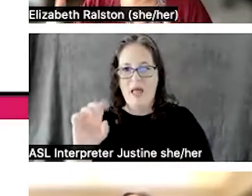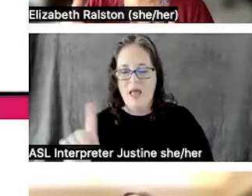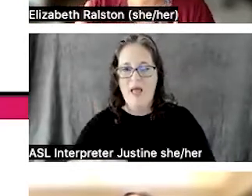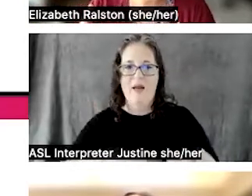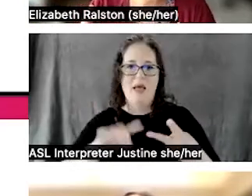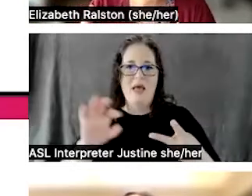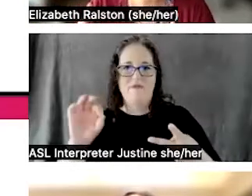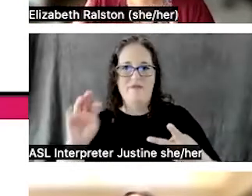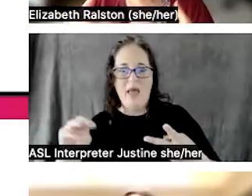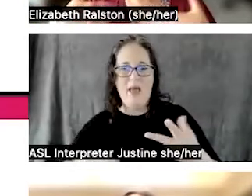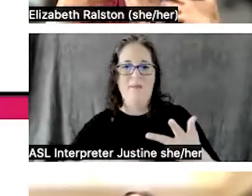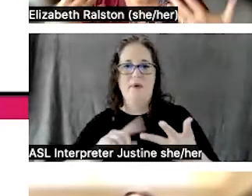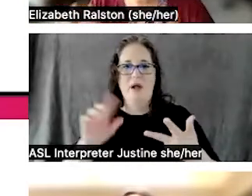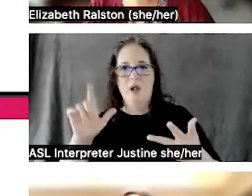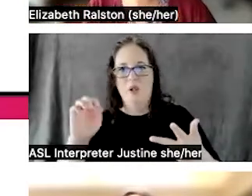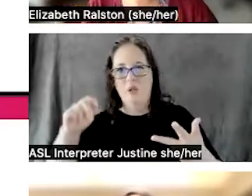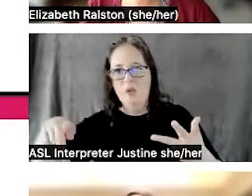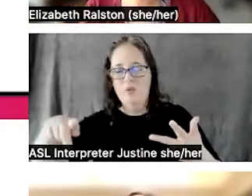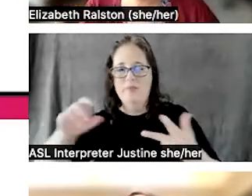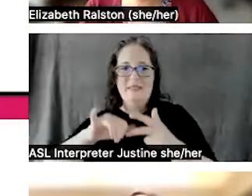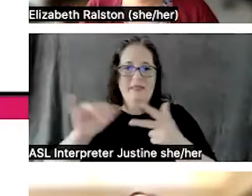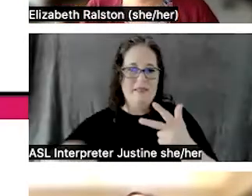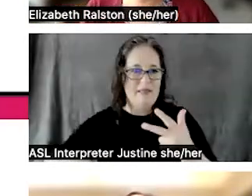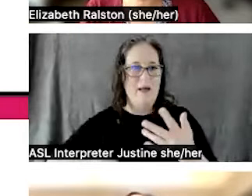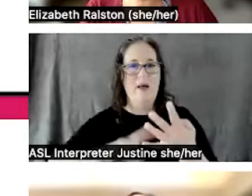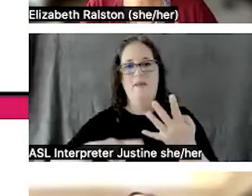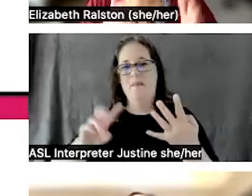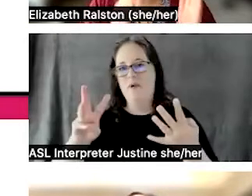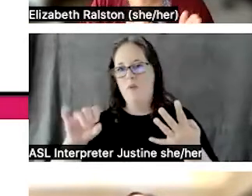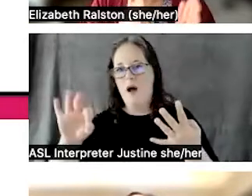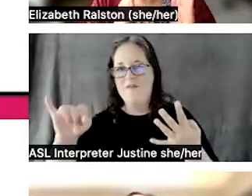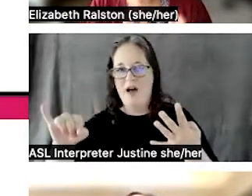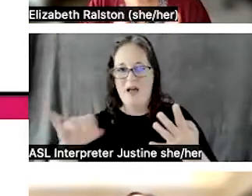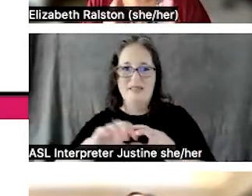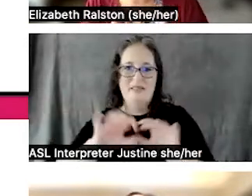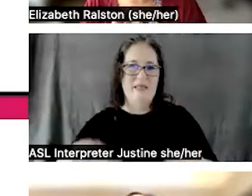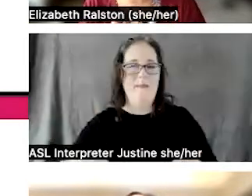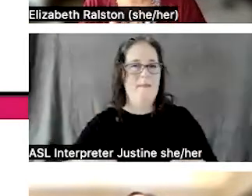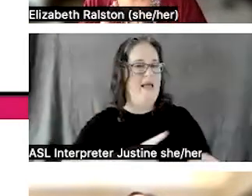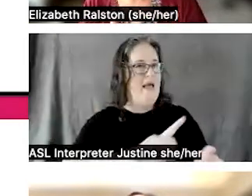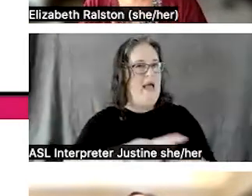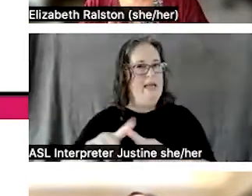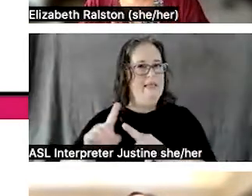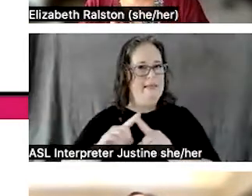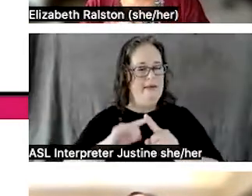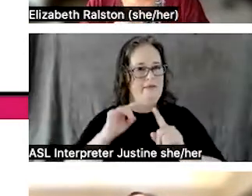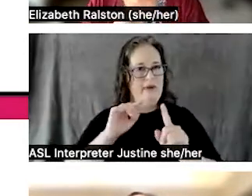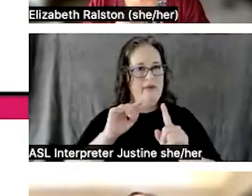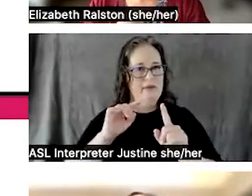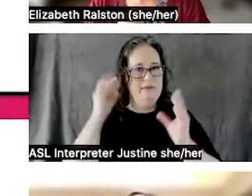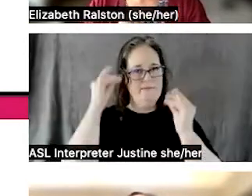systems, Wi-Fi systems, and all the different considerations that go into using each one of these